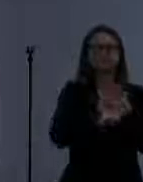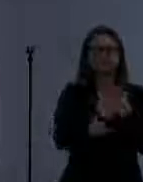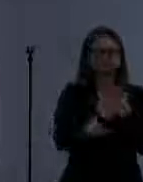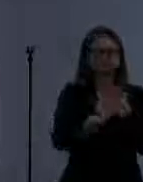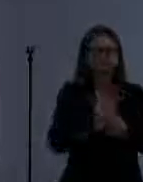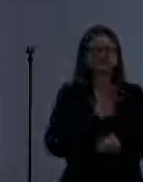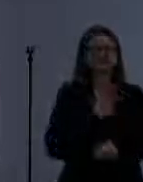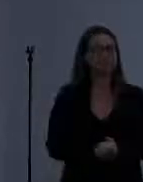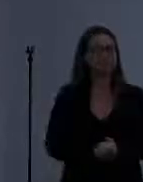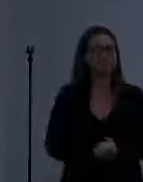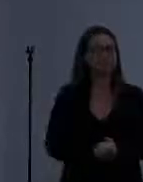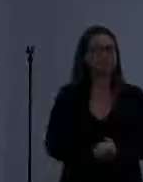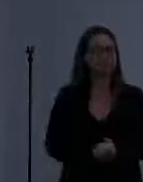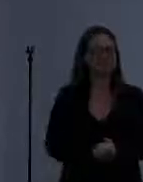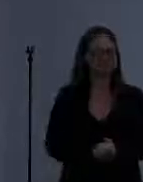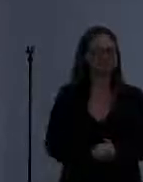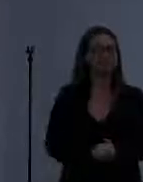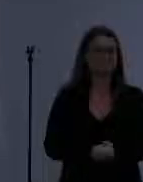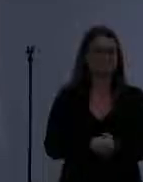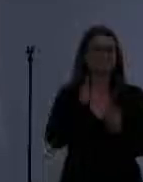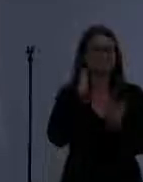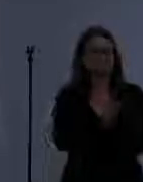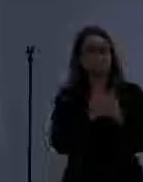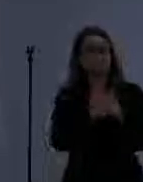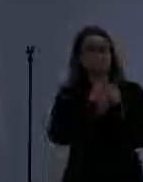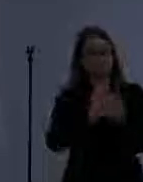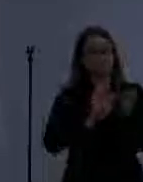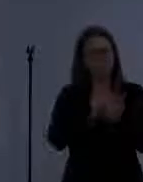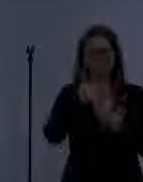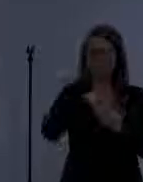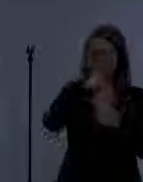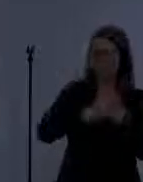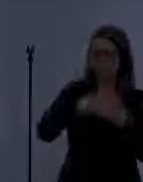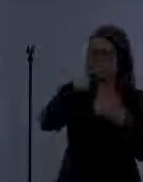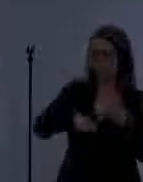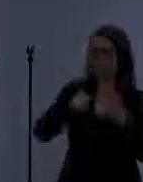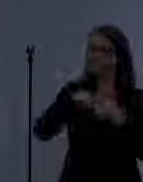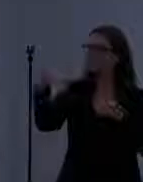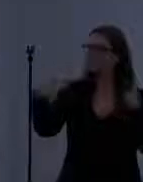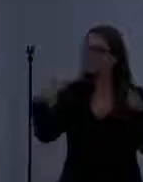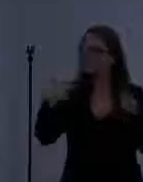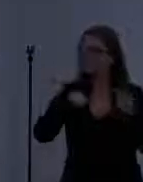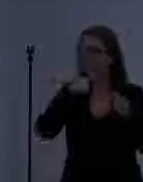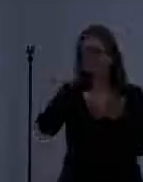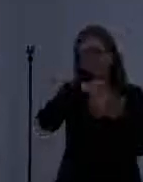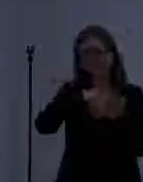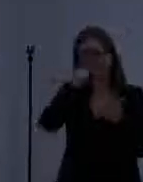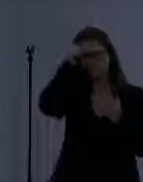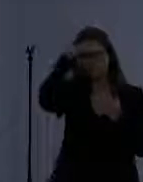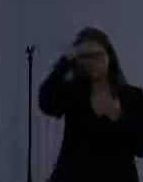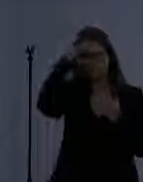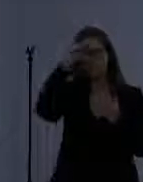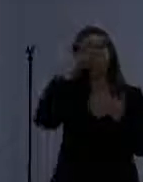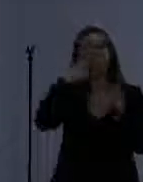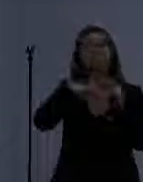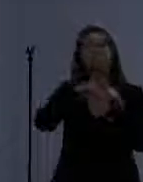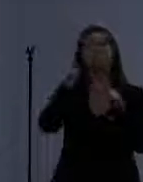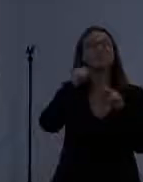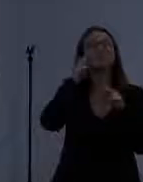in practice. And it's actually got, I don't know if anyone checked out Playback Theatre across the road.